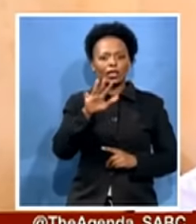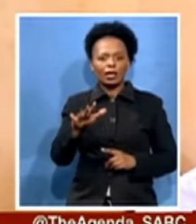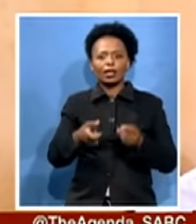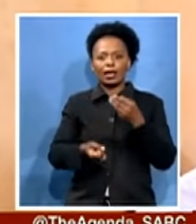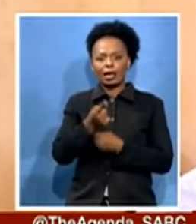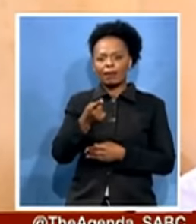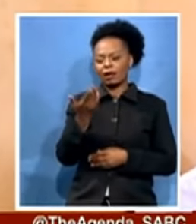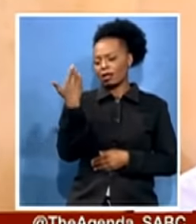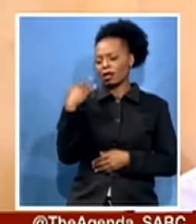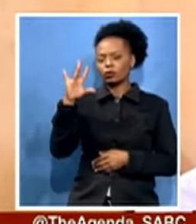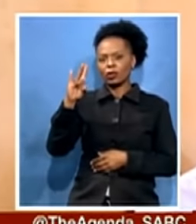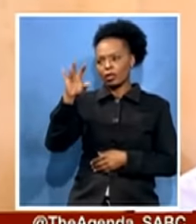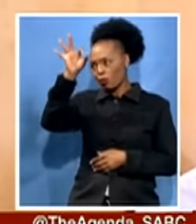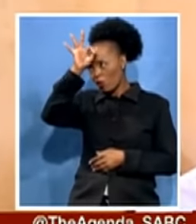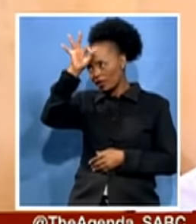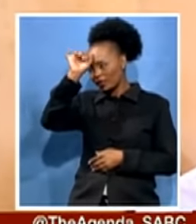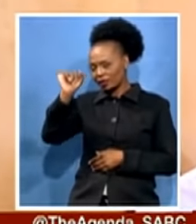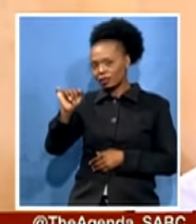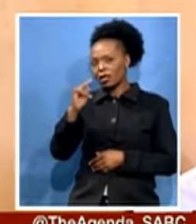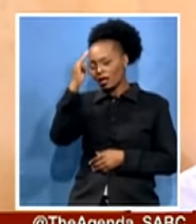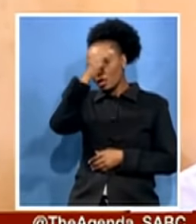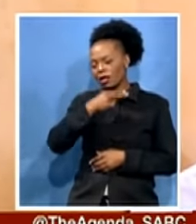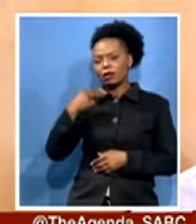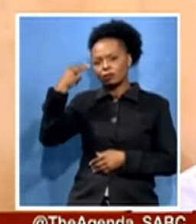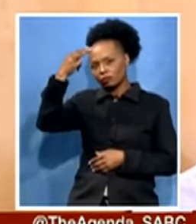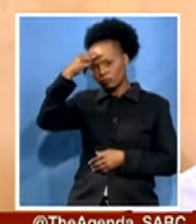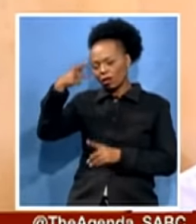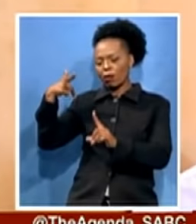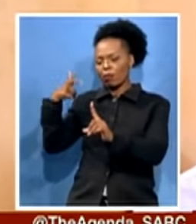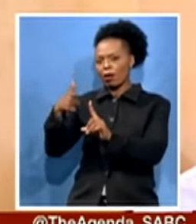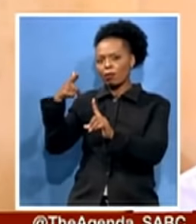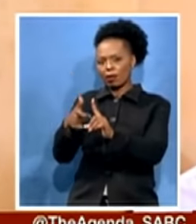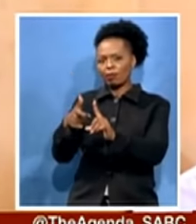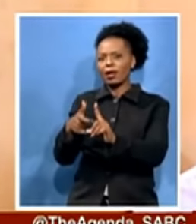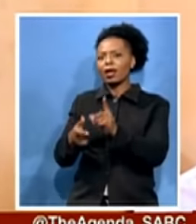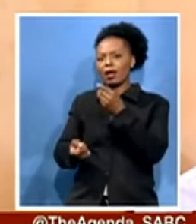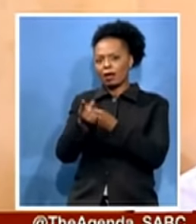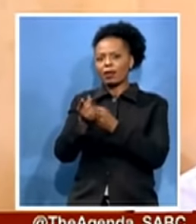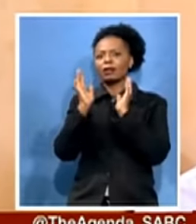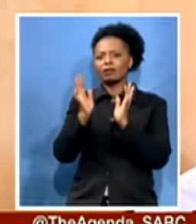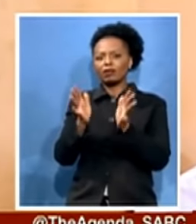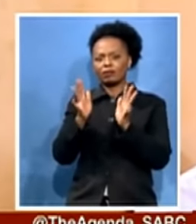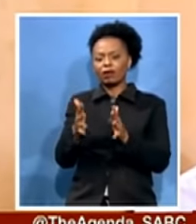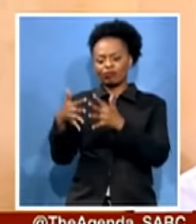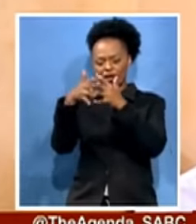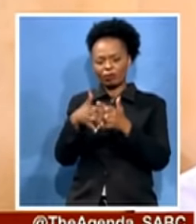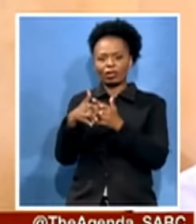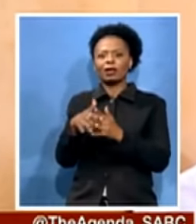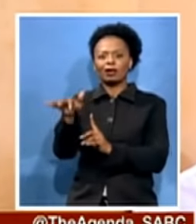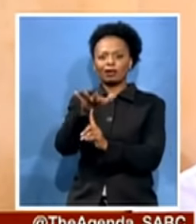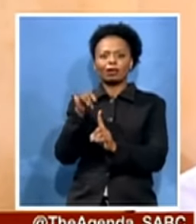the police in the United States of America. Apparently, the information that we received or the information that is